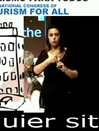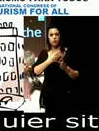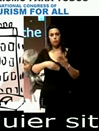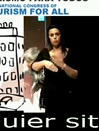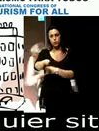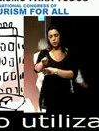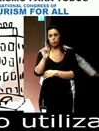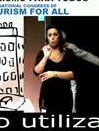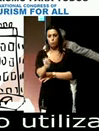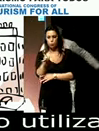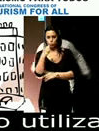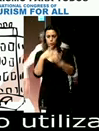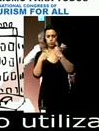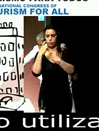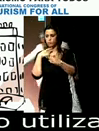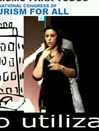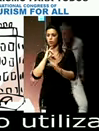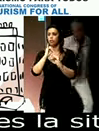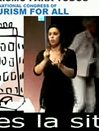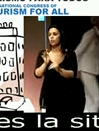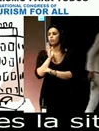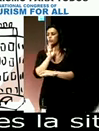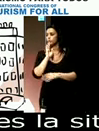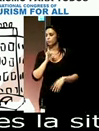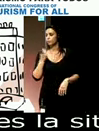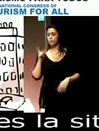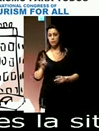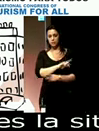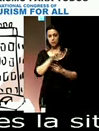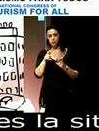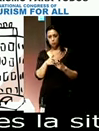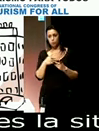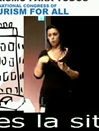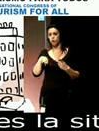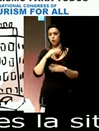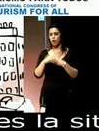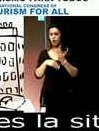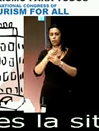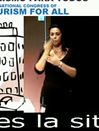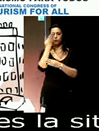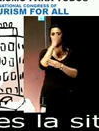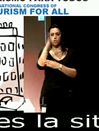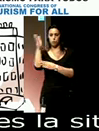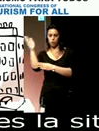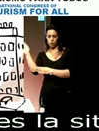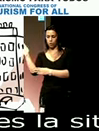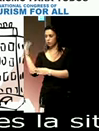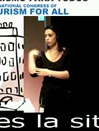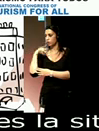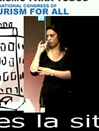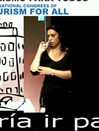second is we make exponents and exhibits talk to you, like we have here, Homer.